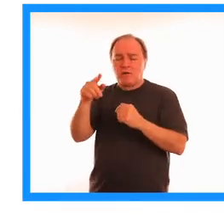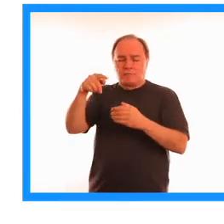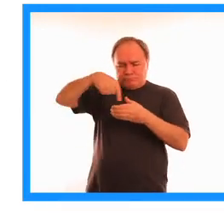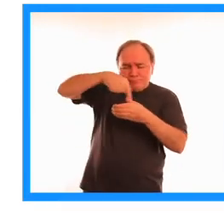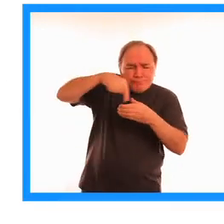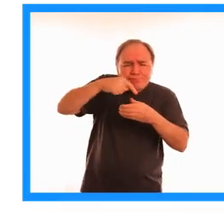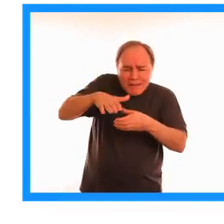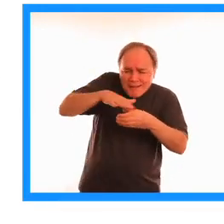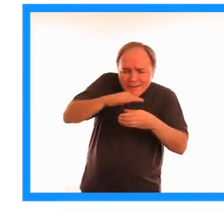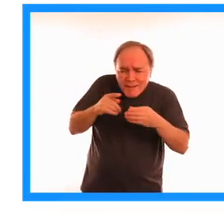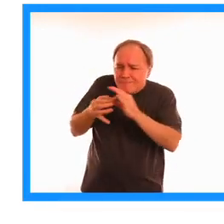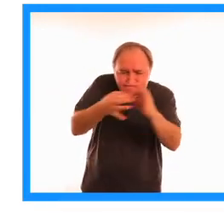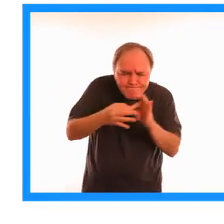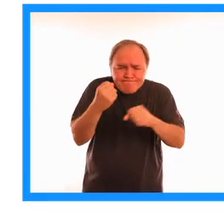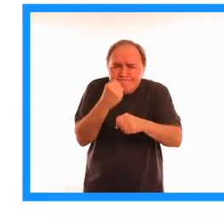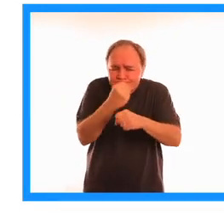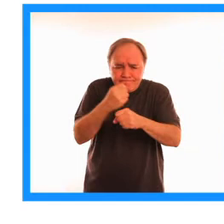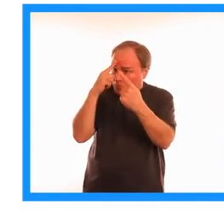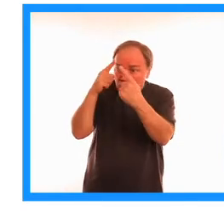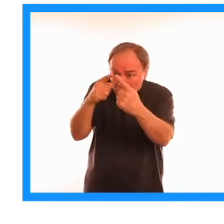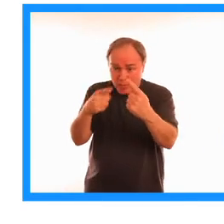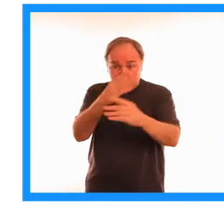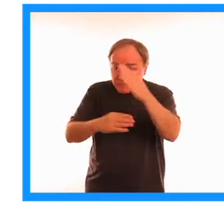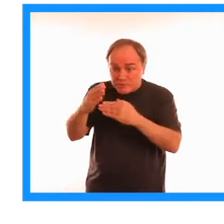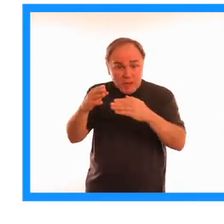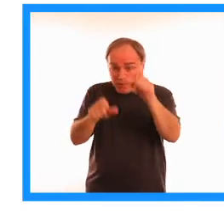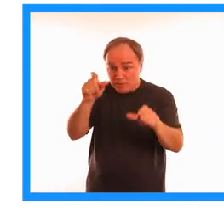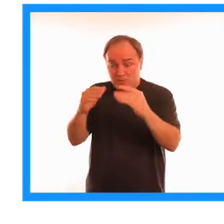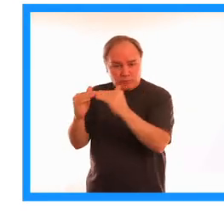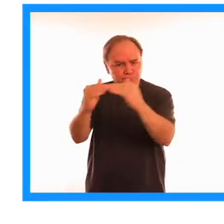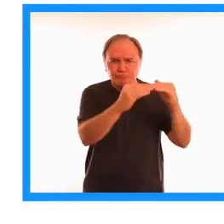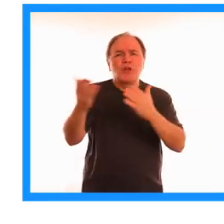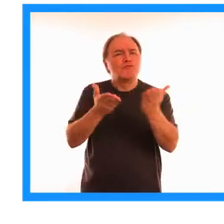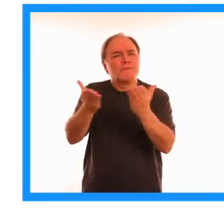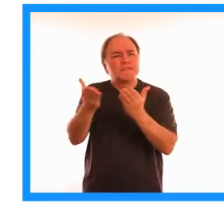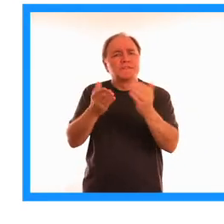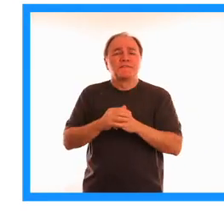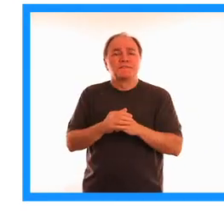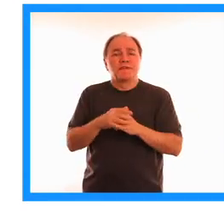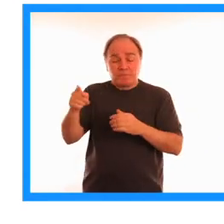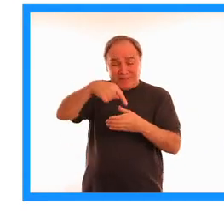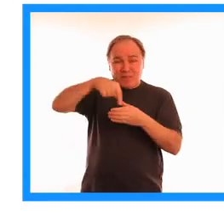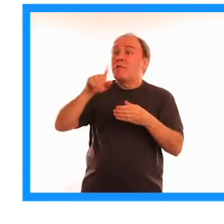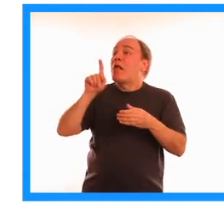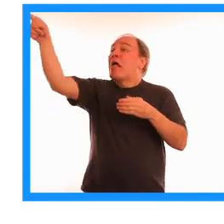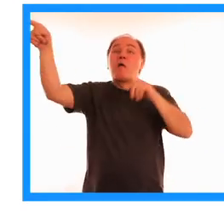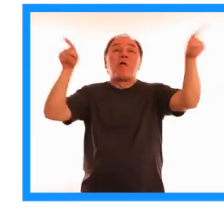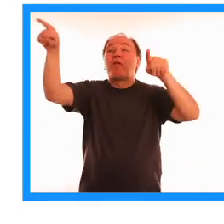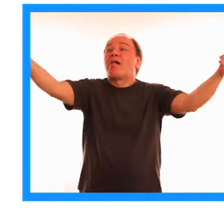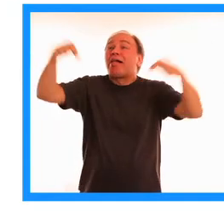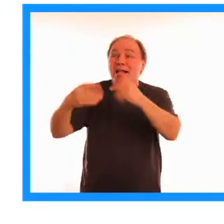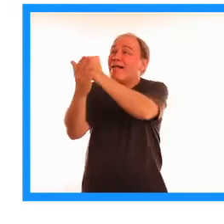need assistive technology can get it. Assistive technology and any other support should be free and available to all. The cost of making